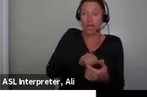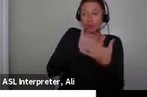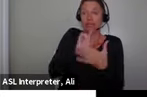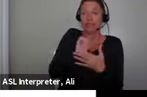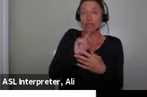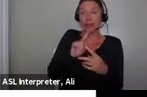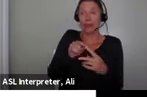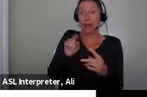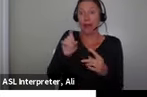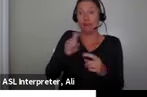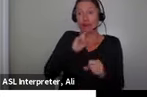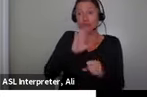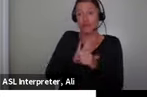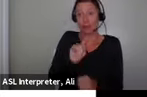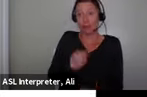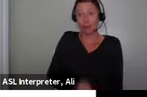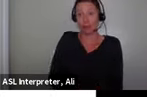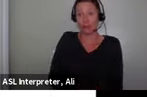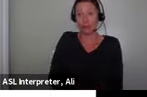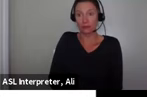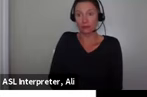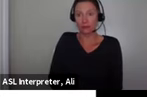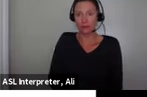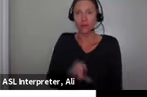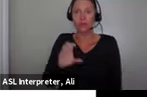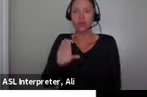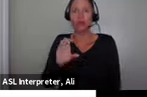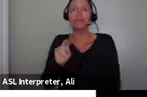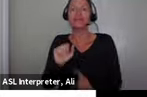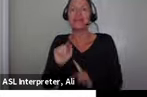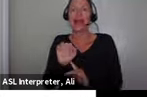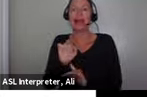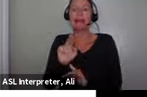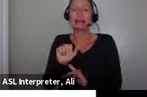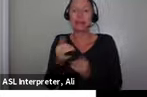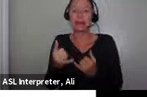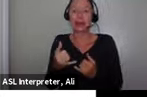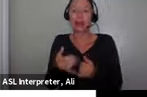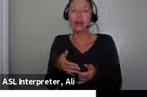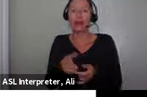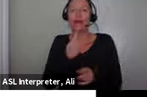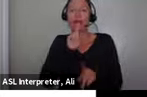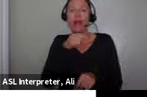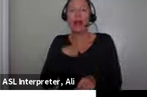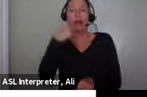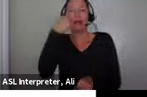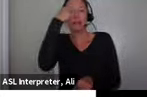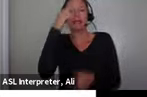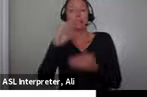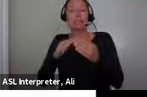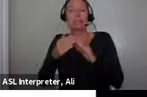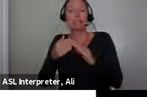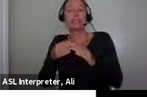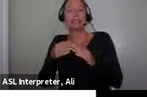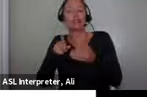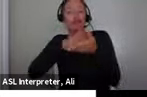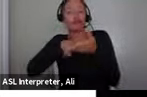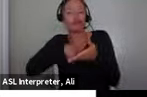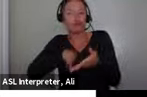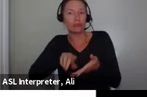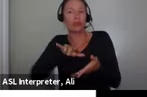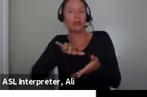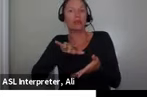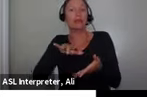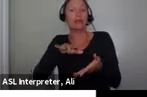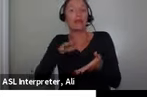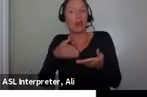confirmed. Chris, I think there's some cities looking at the overall bike and